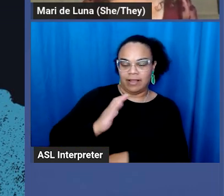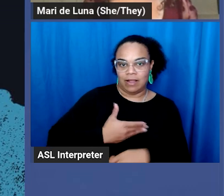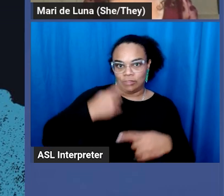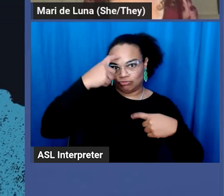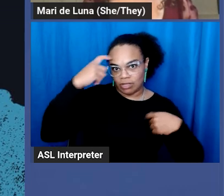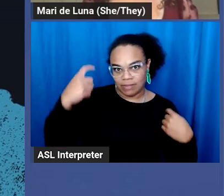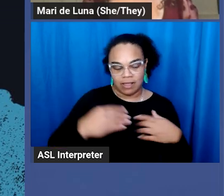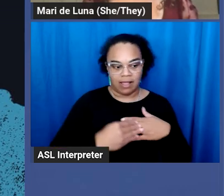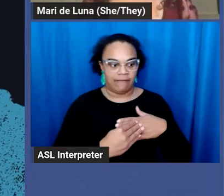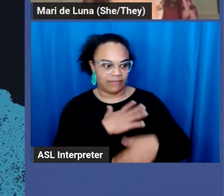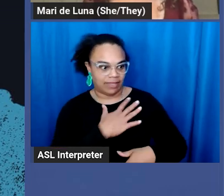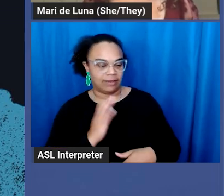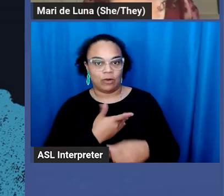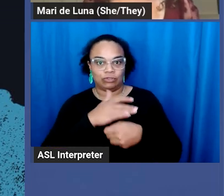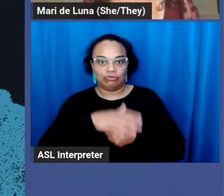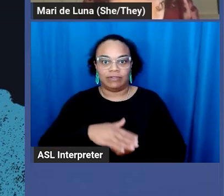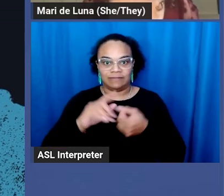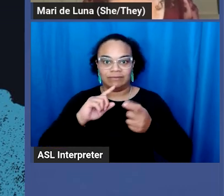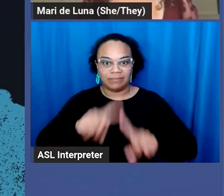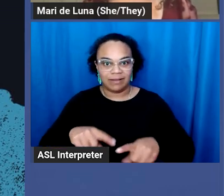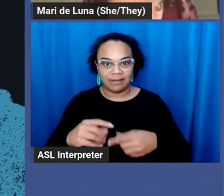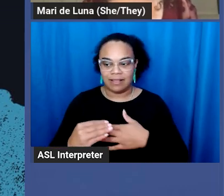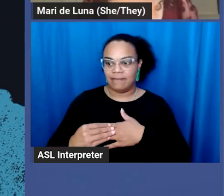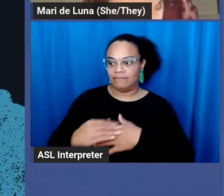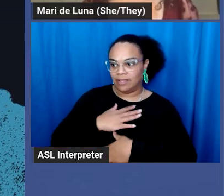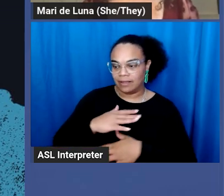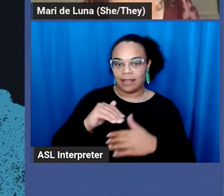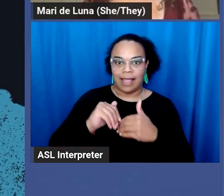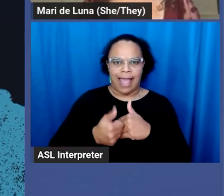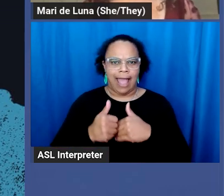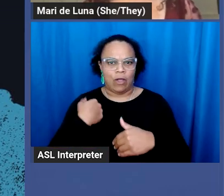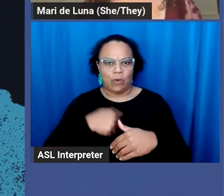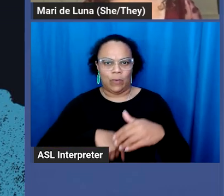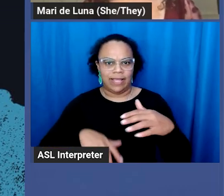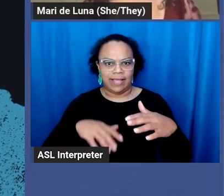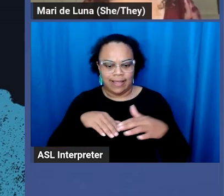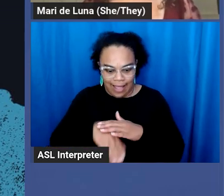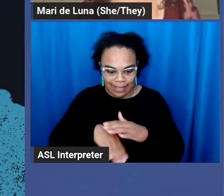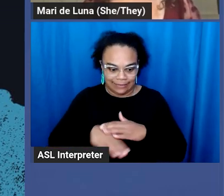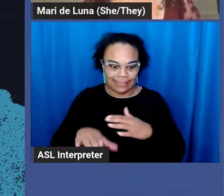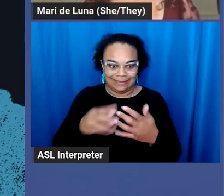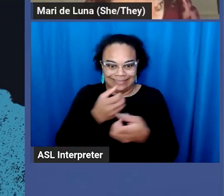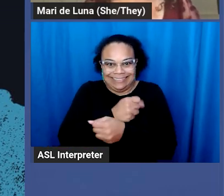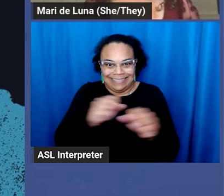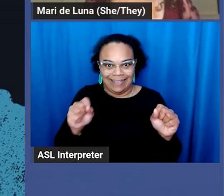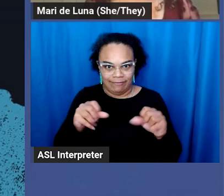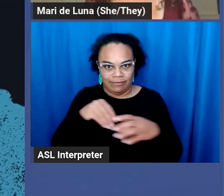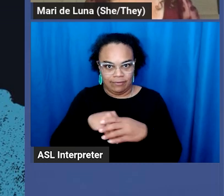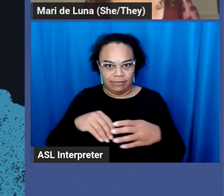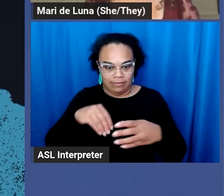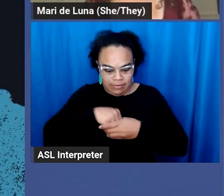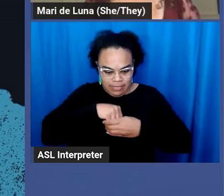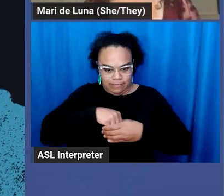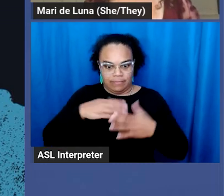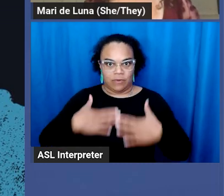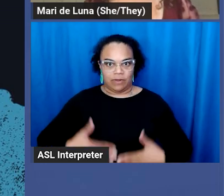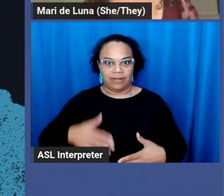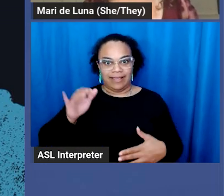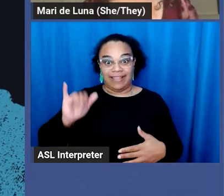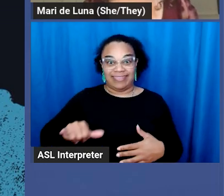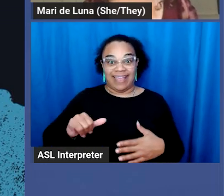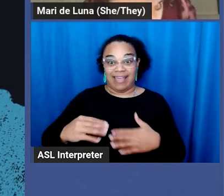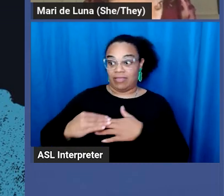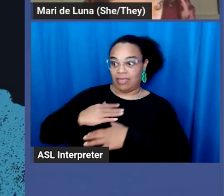and impact the way we access safety in our bodies, because it lives in our body, it lives in our